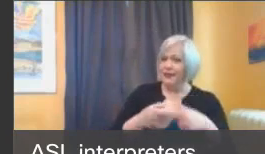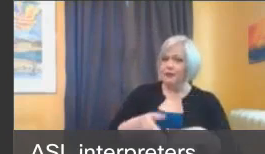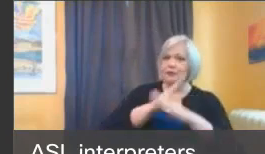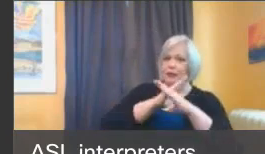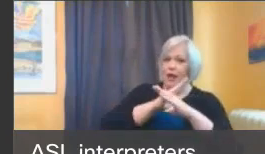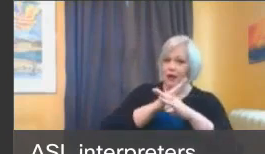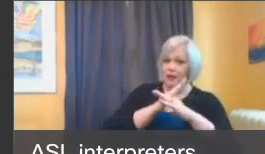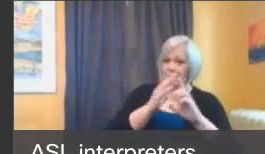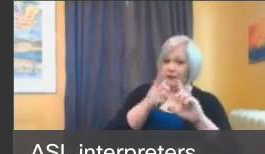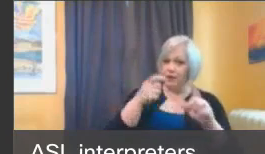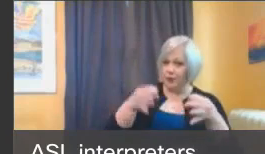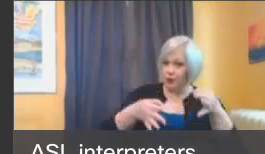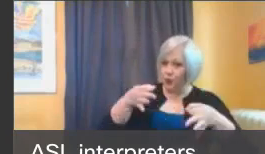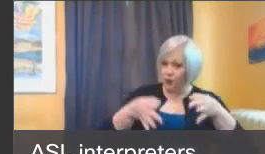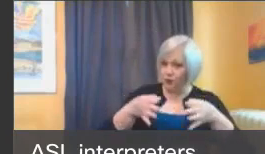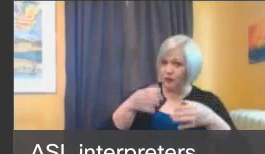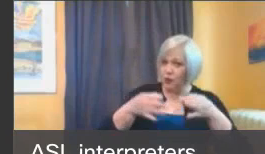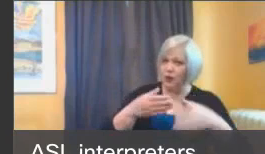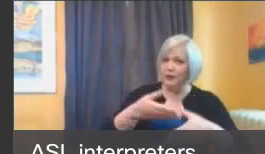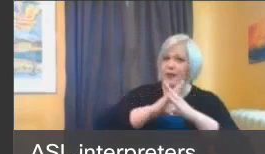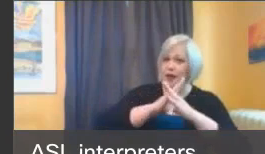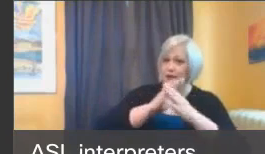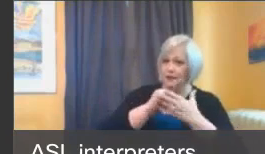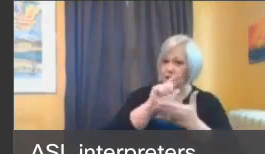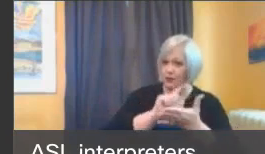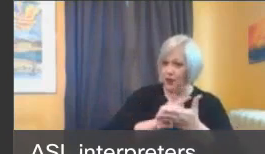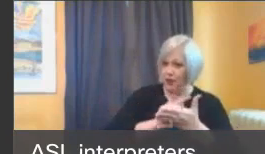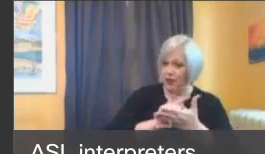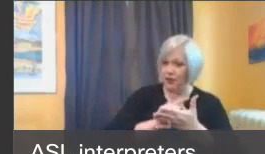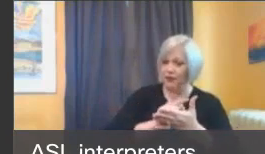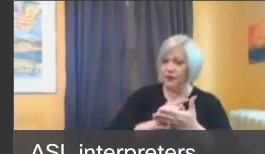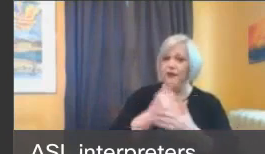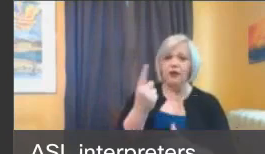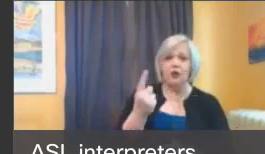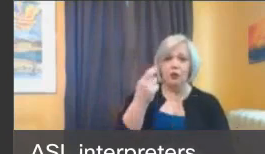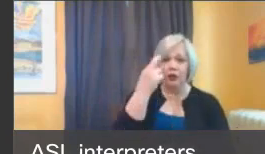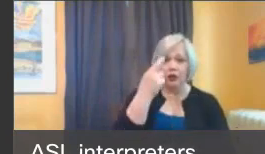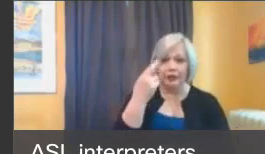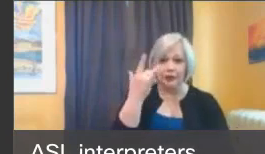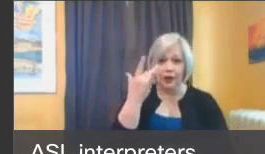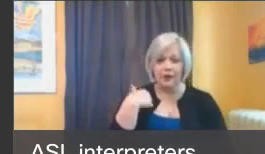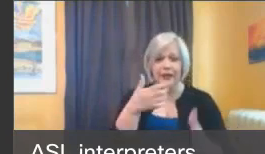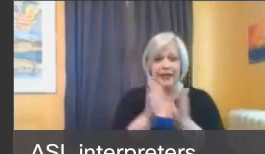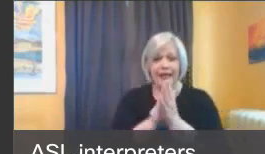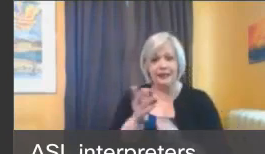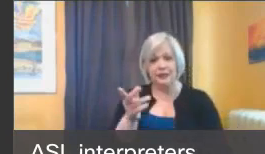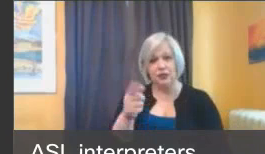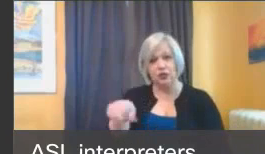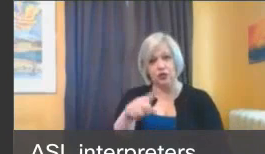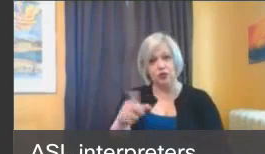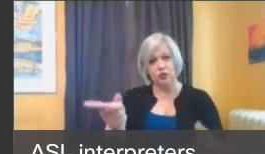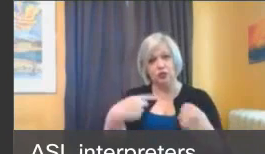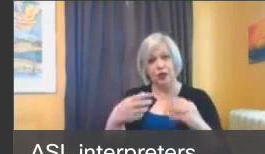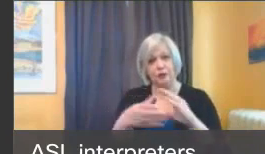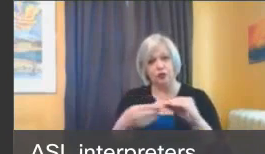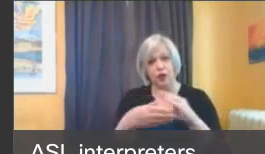court. And one of the reasons that we asked you to come talk to us was